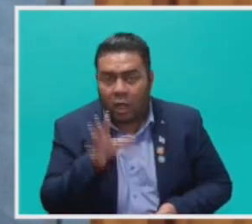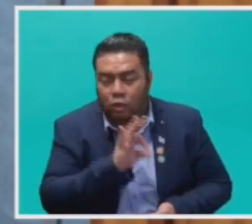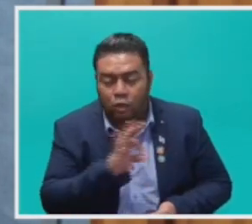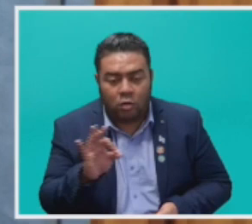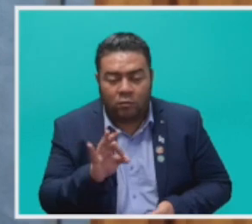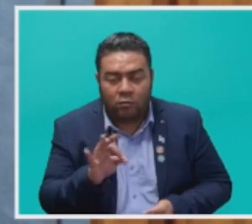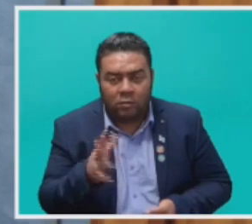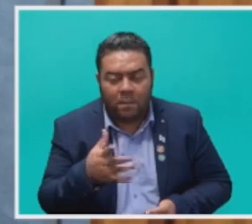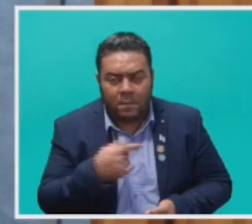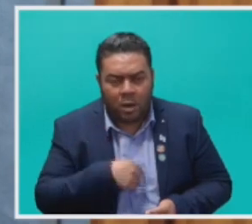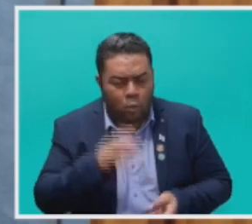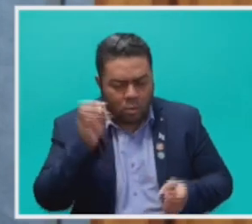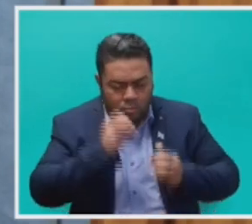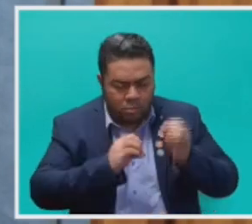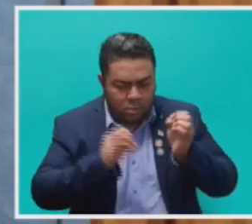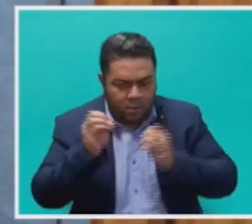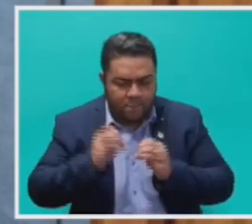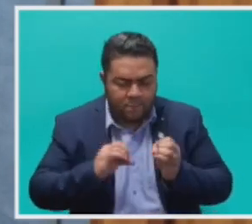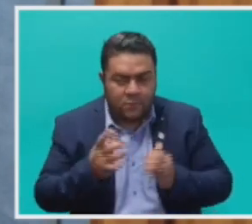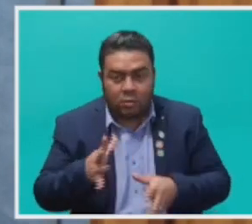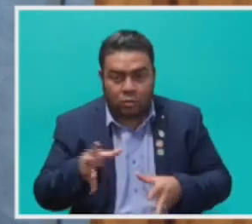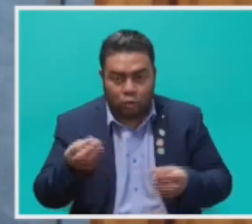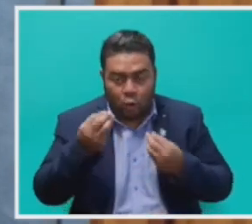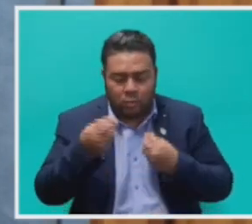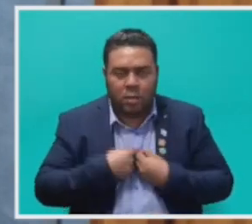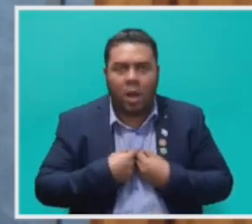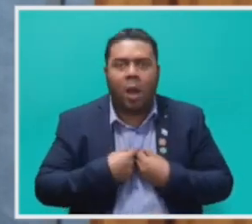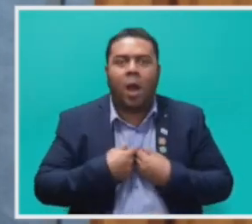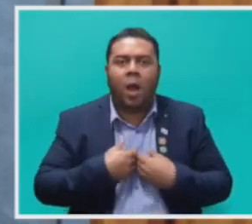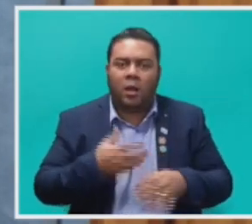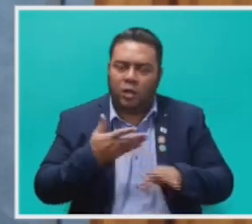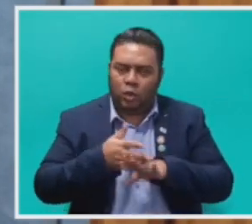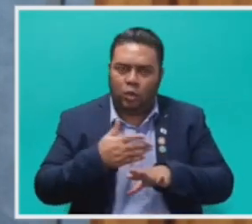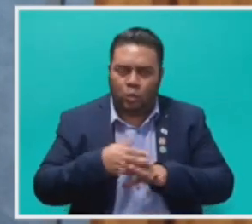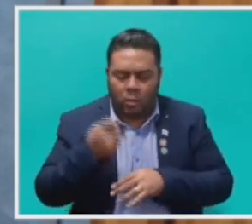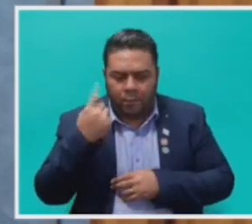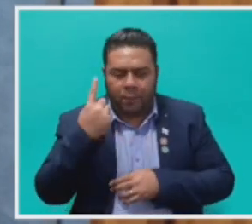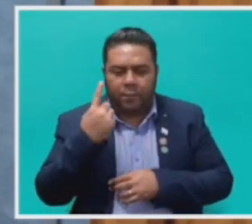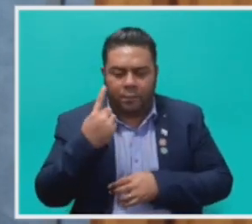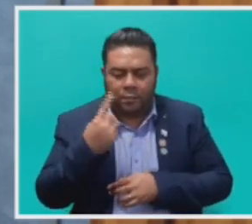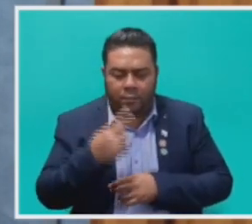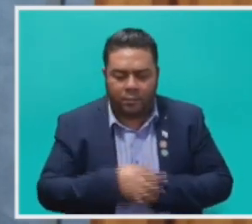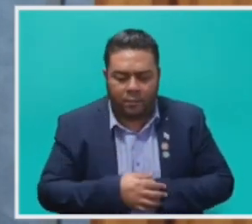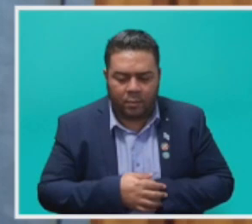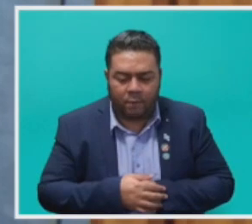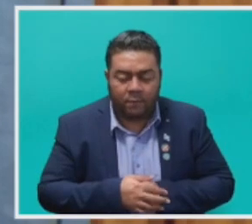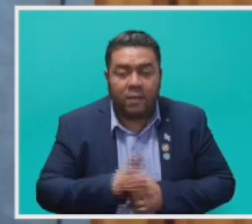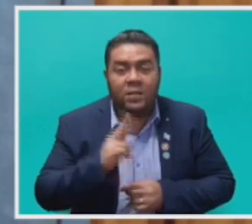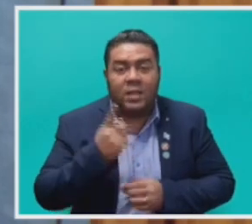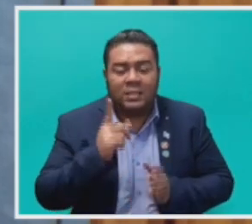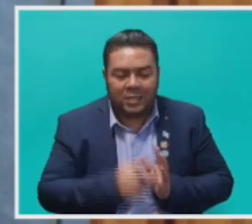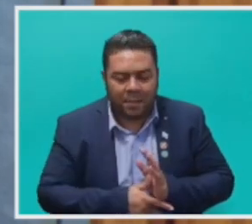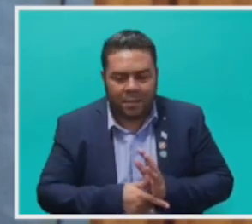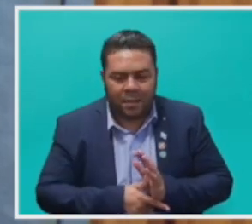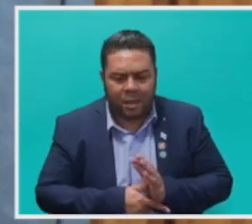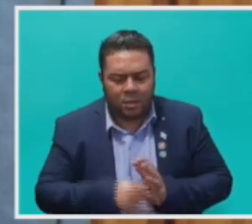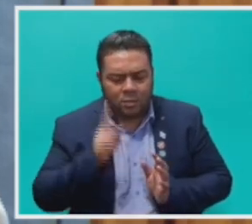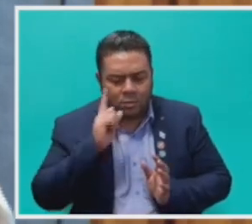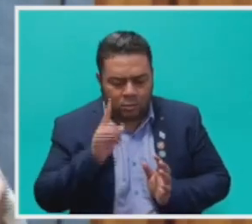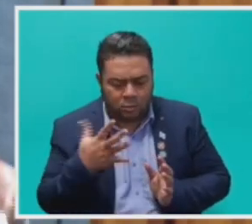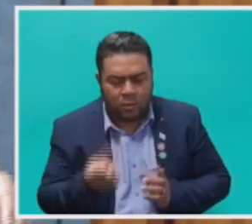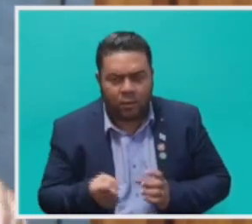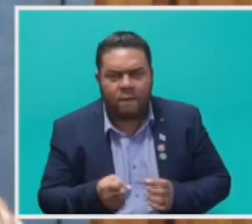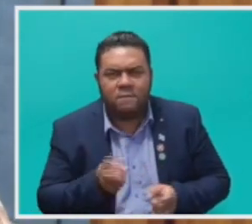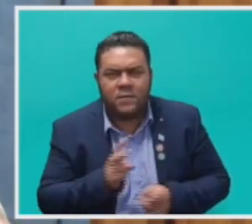that session, but what observed taught me new realities. For the first time, I saw that indigenous people considered